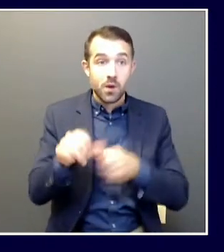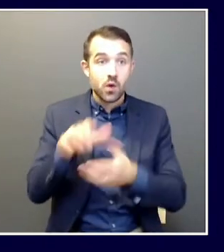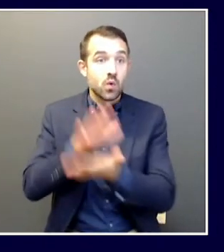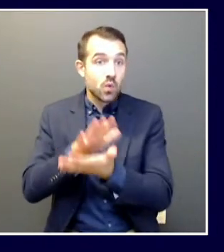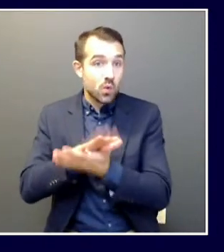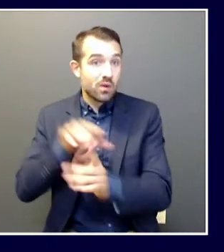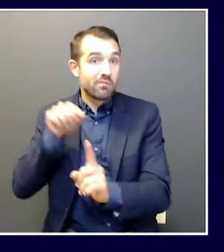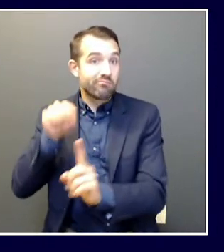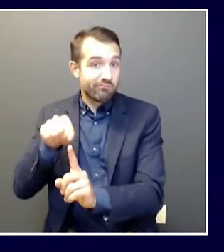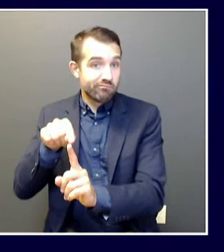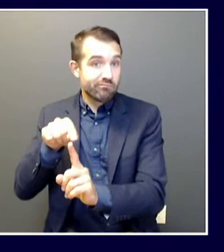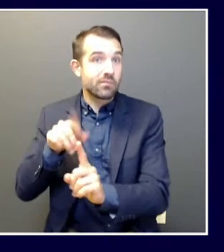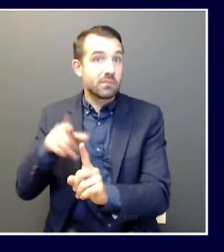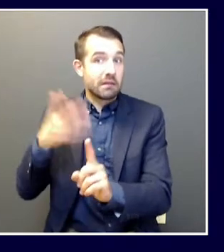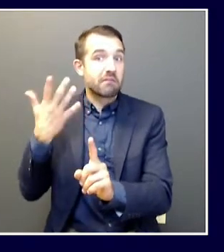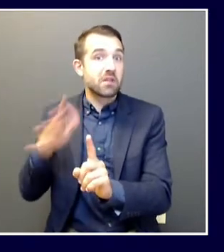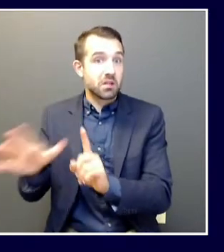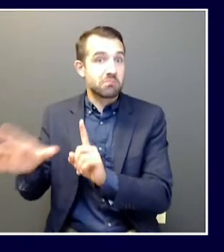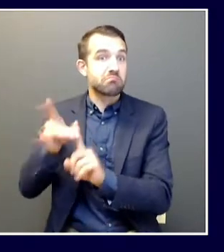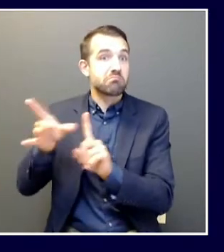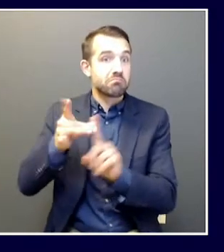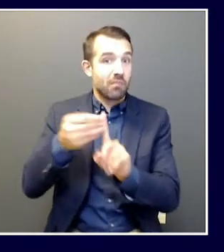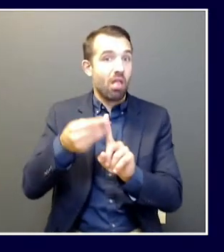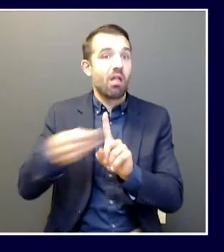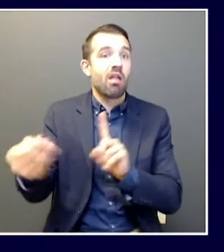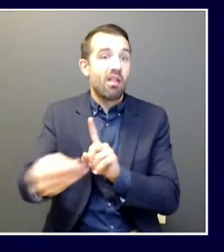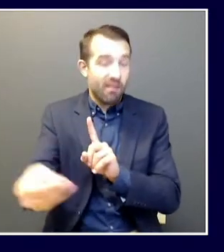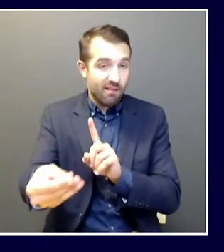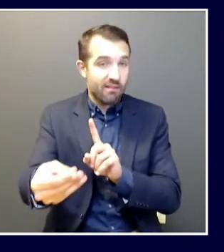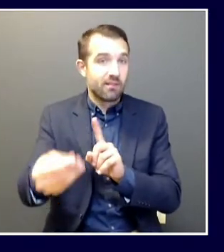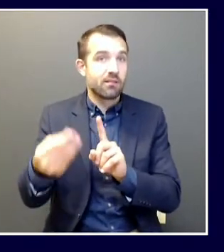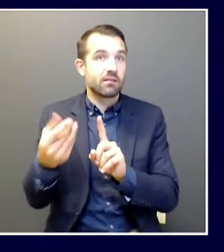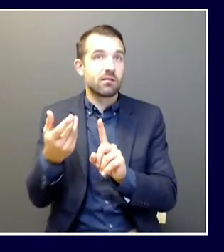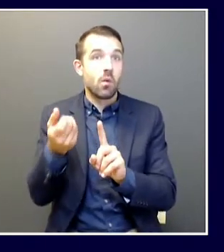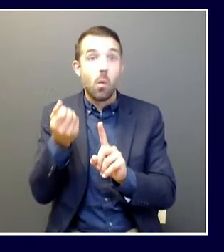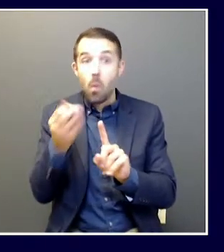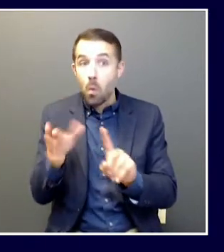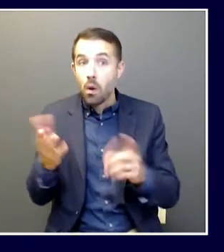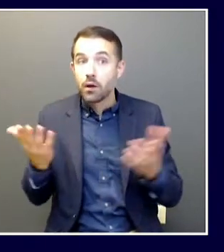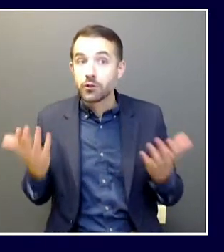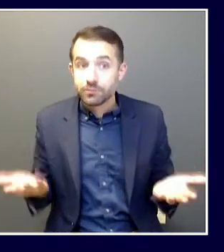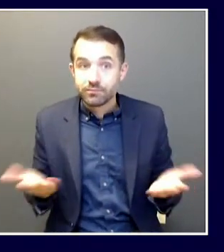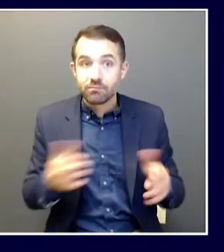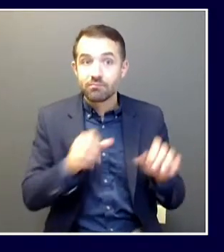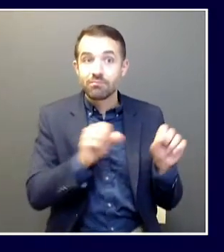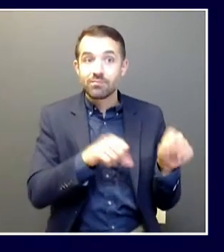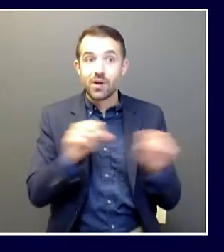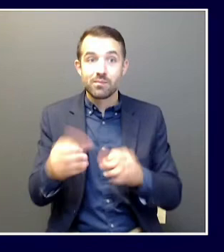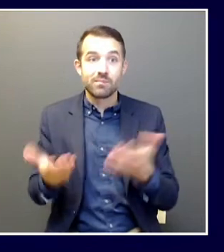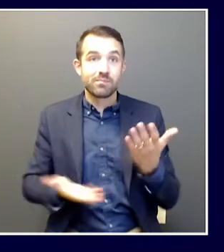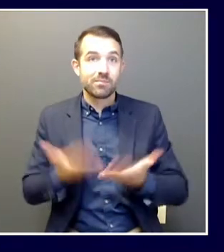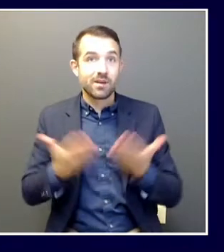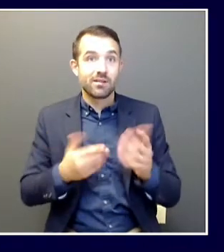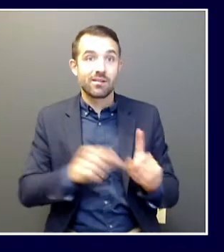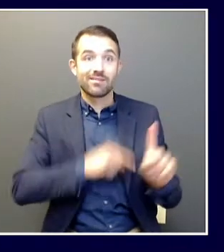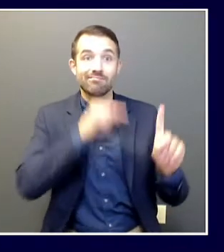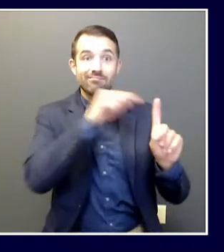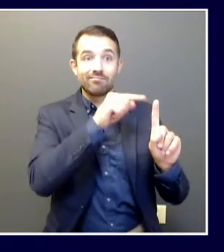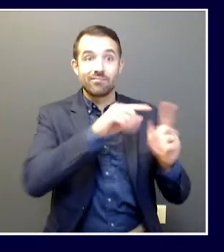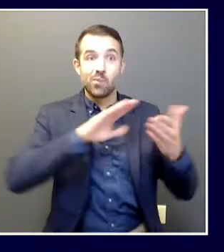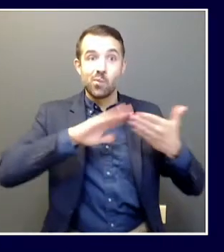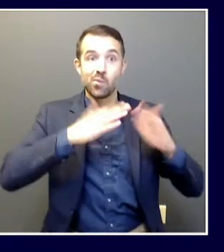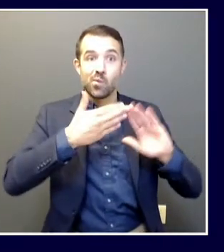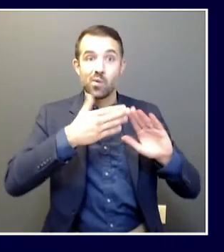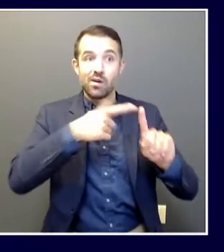places with higher community transmission had higher rates of detection because of testing in the school. So in and of itself, the paper